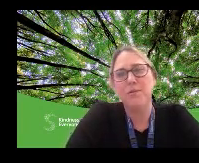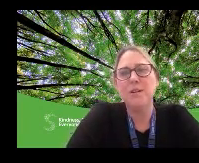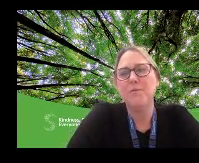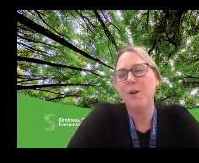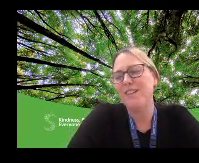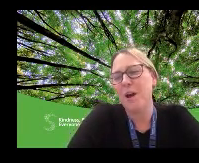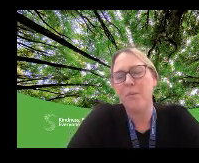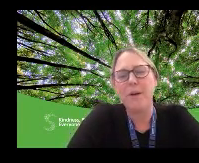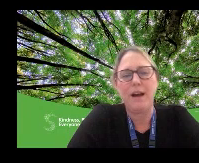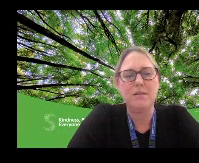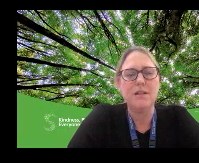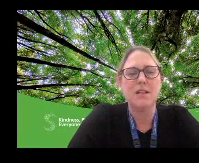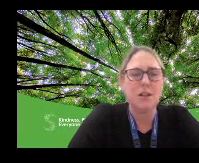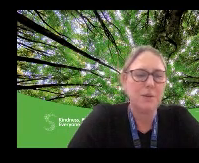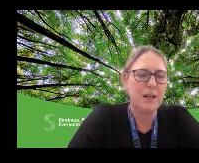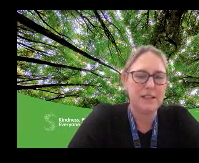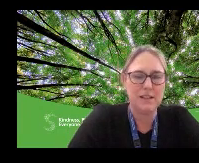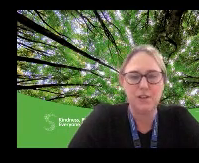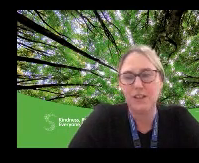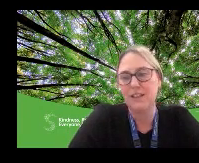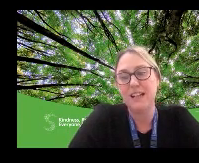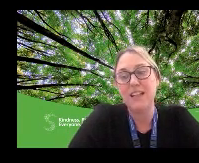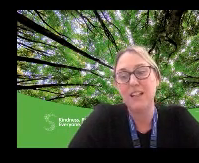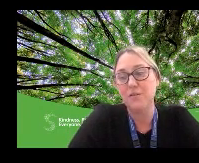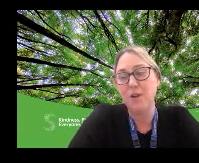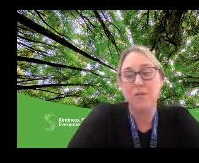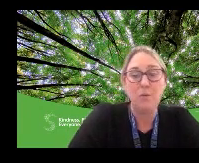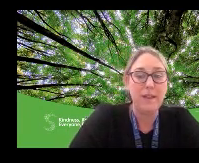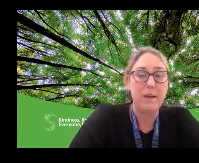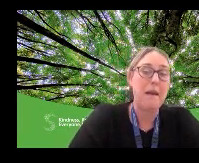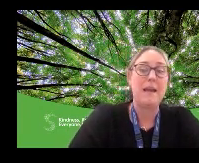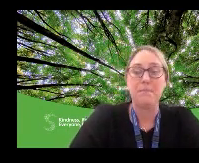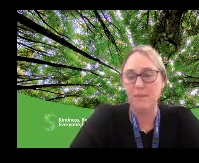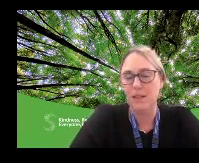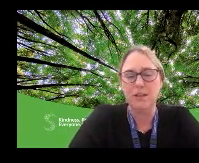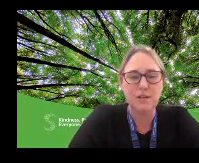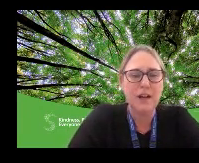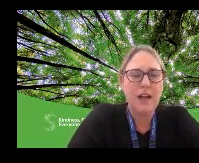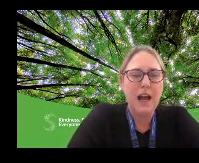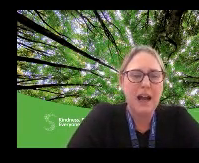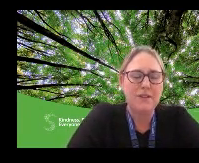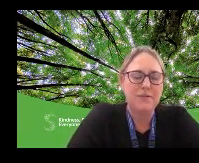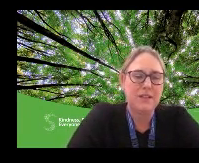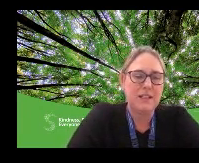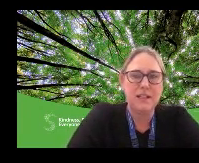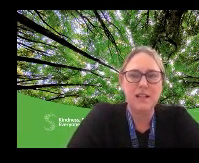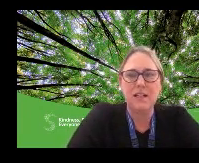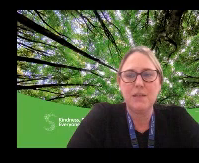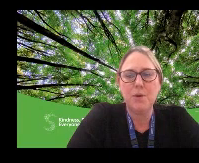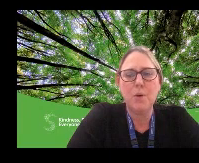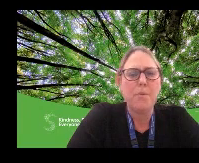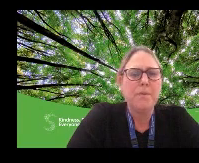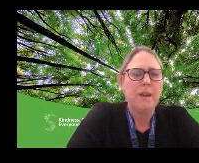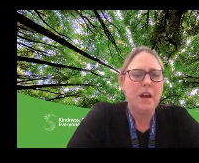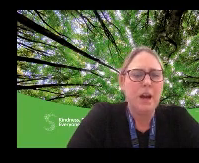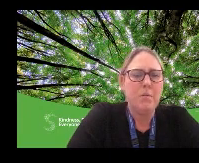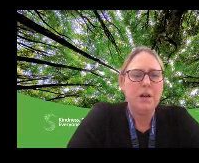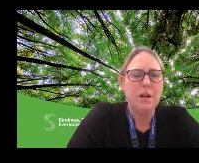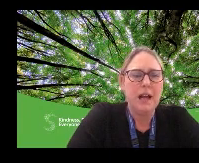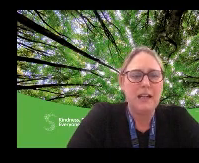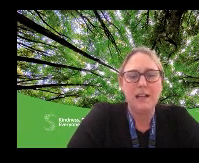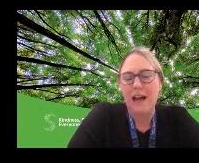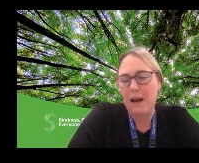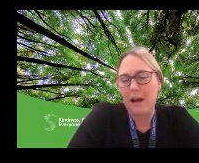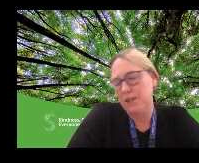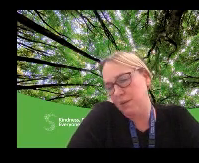workshop through Wise Up, and this young person has good understanding of why they may sort of have differences and need support,